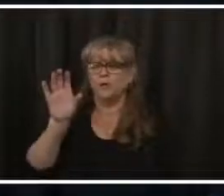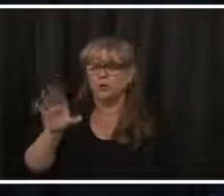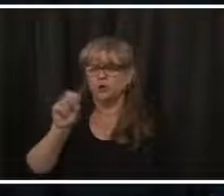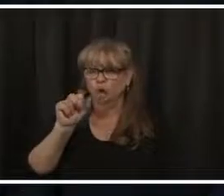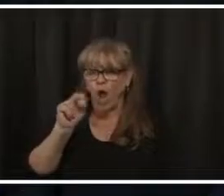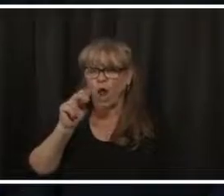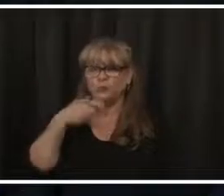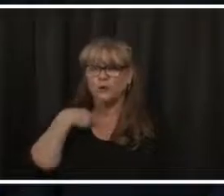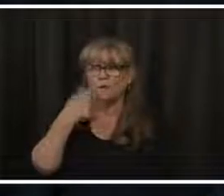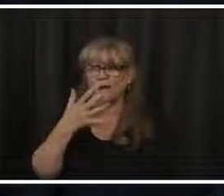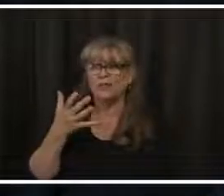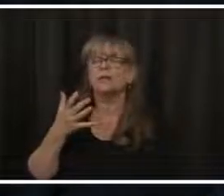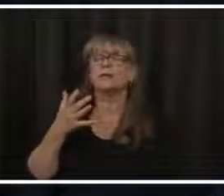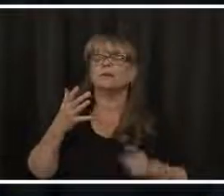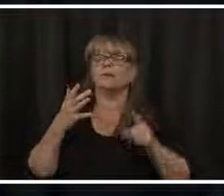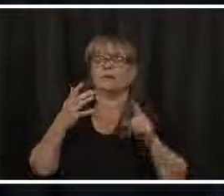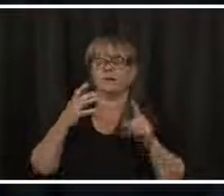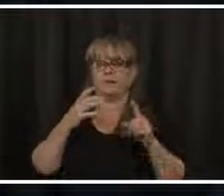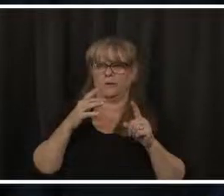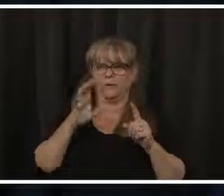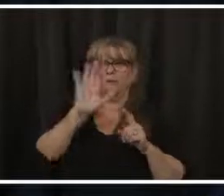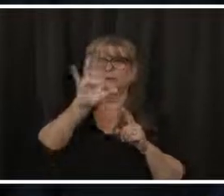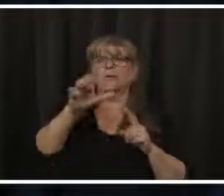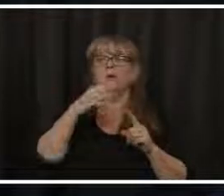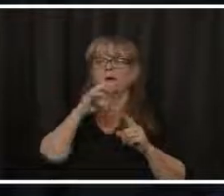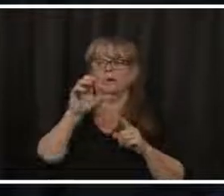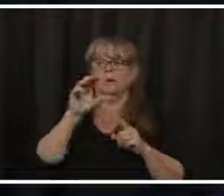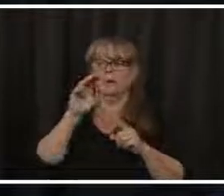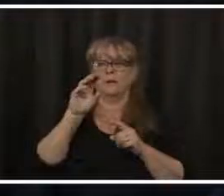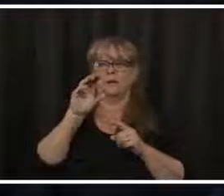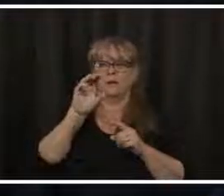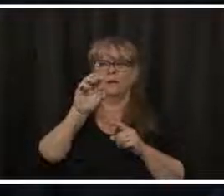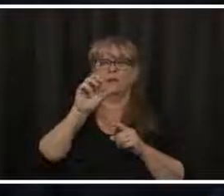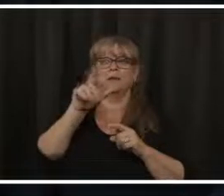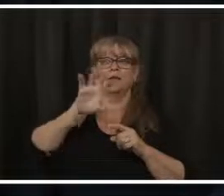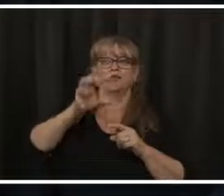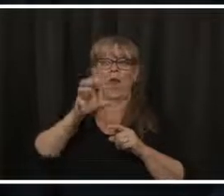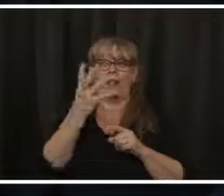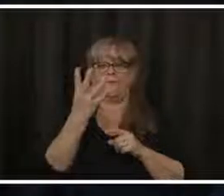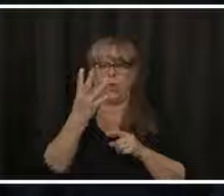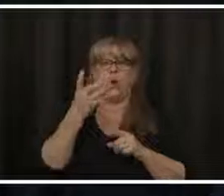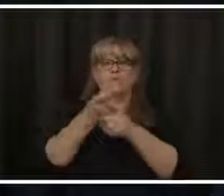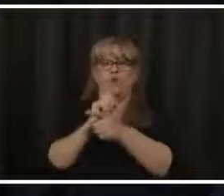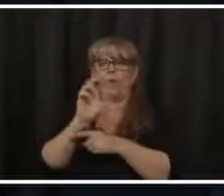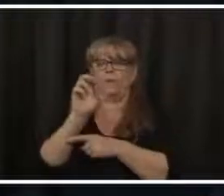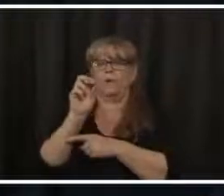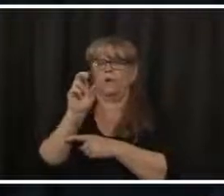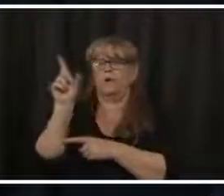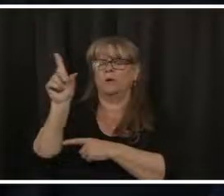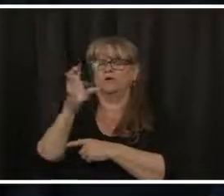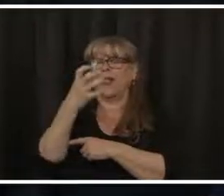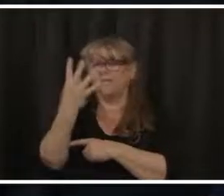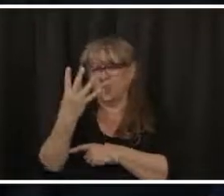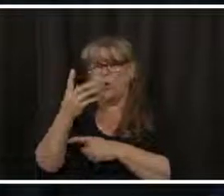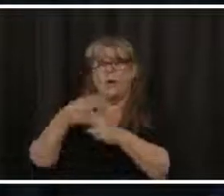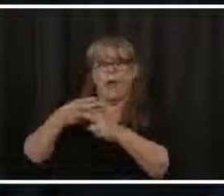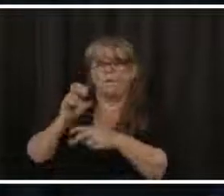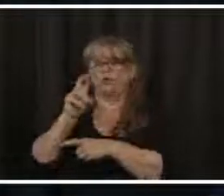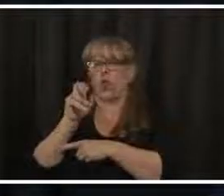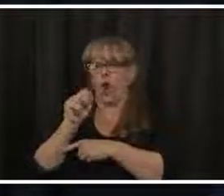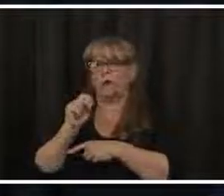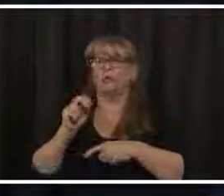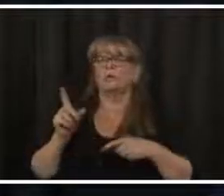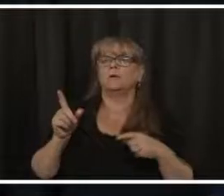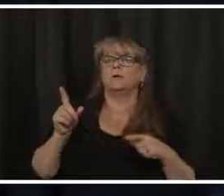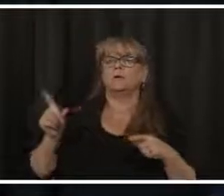Hi, yes, this is Sean with CBS4. Governor, just asking about the CDC guidance that has come out about people who are vaccinated and now that